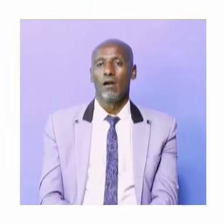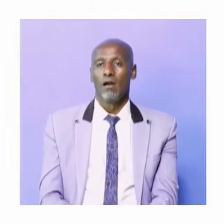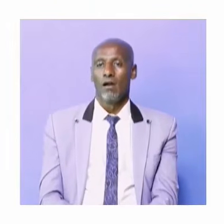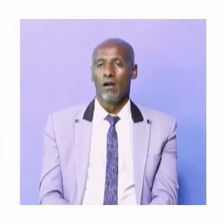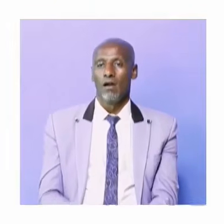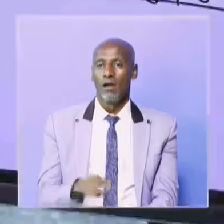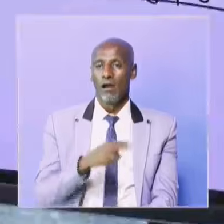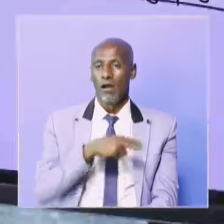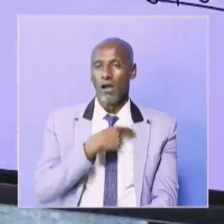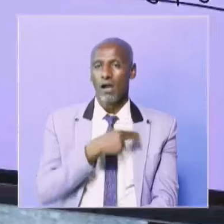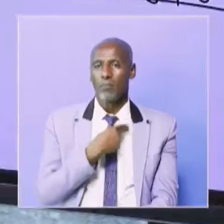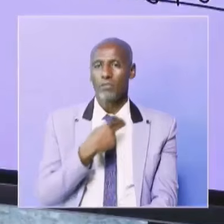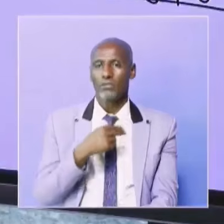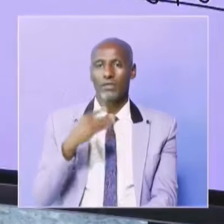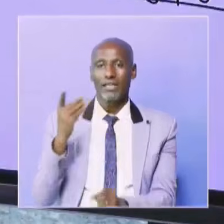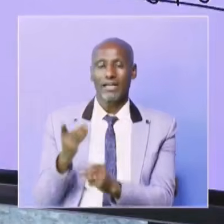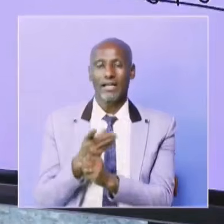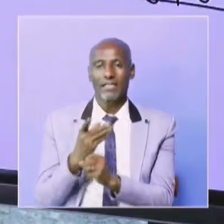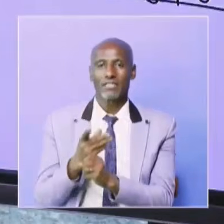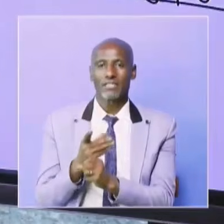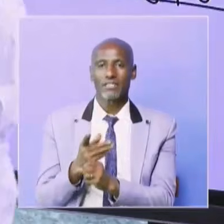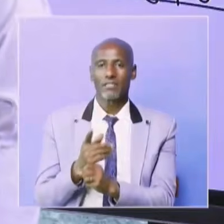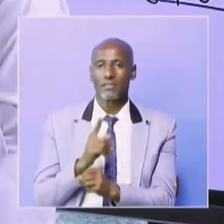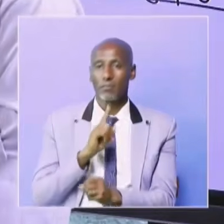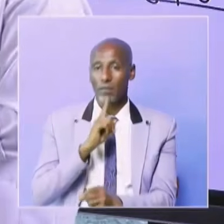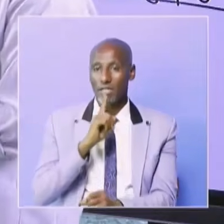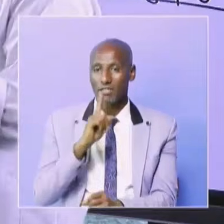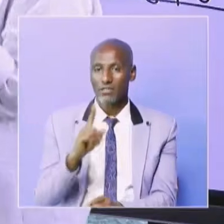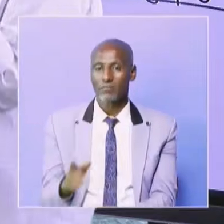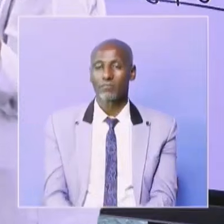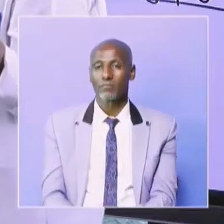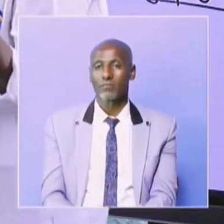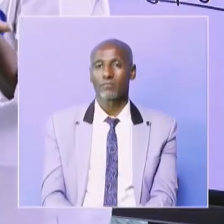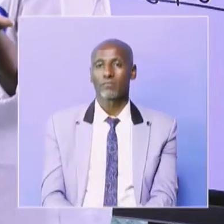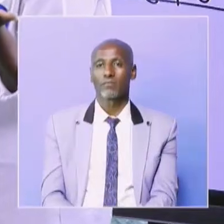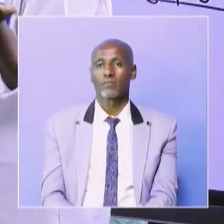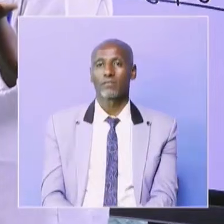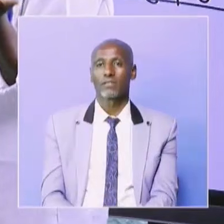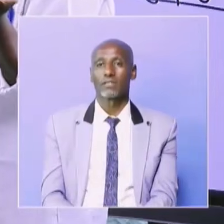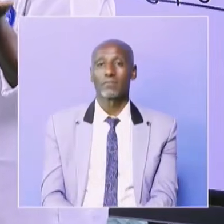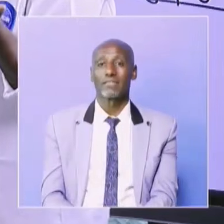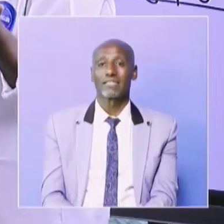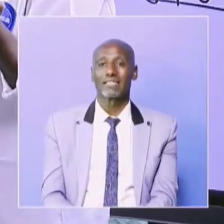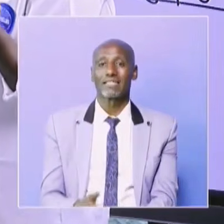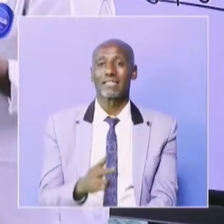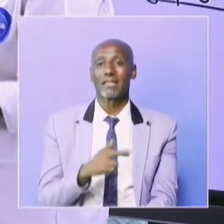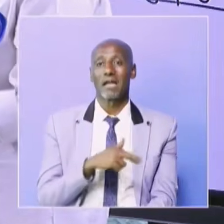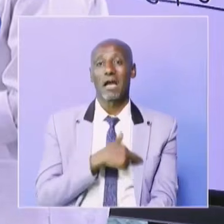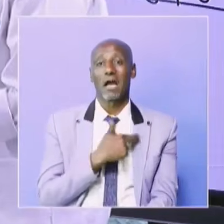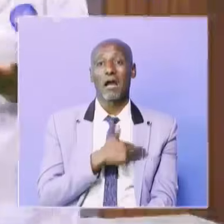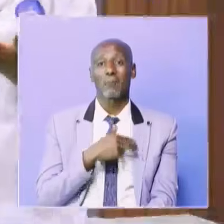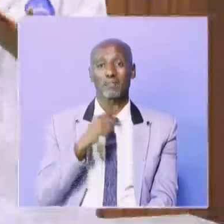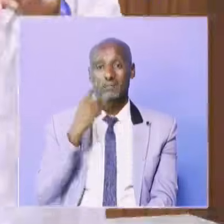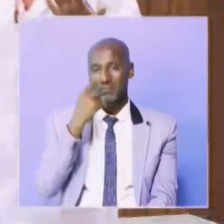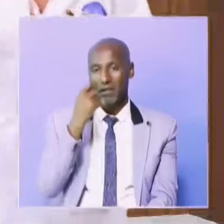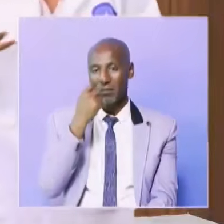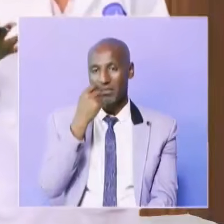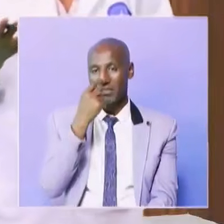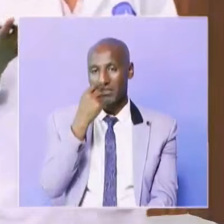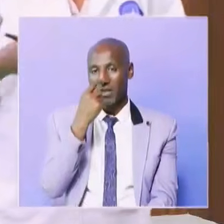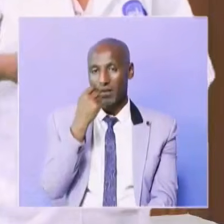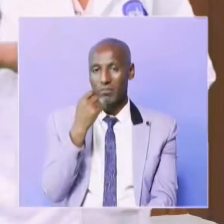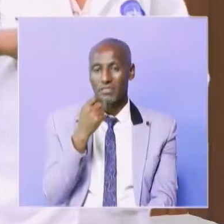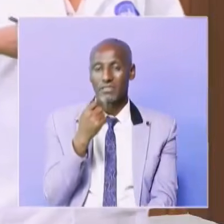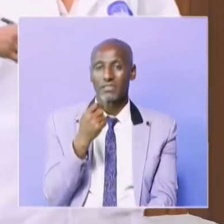Habitual action. What do we mean when we say habitual action? It means habit. Yes? A habit. A habit